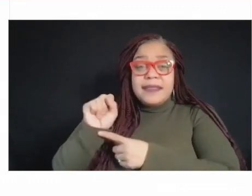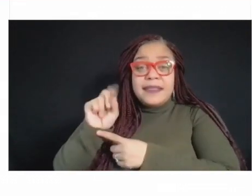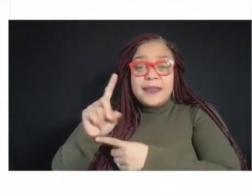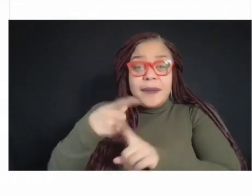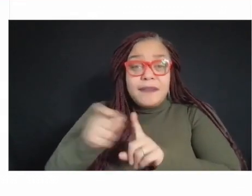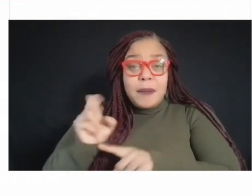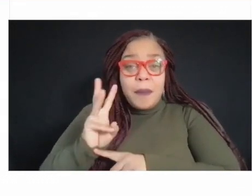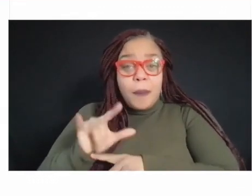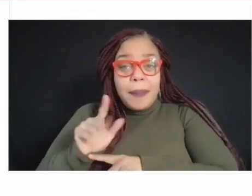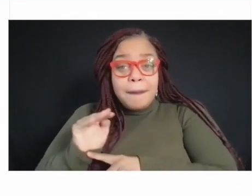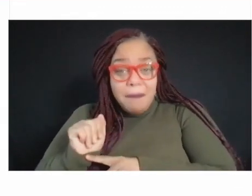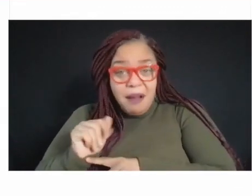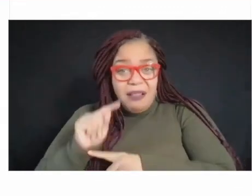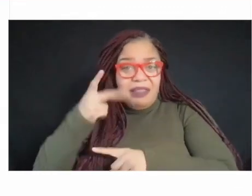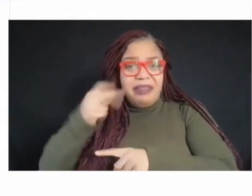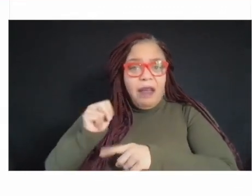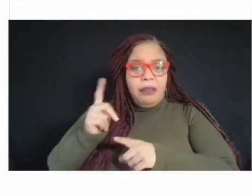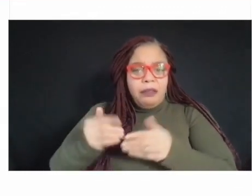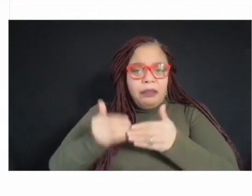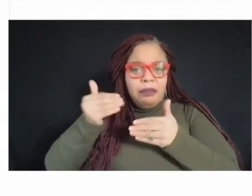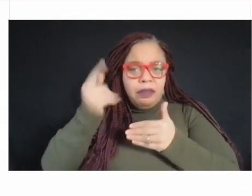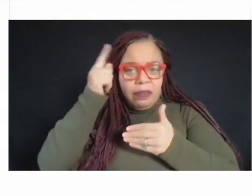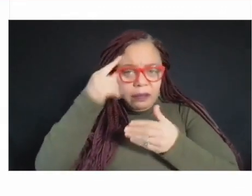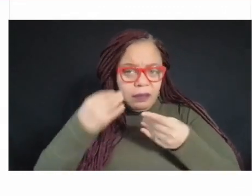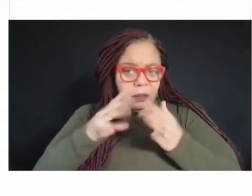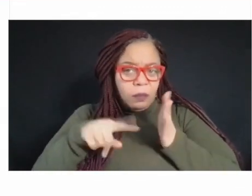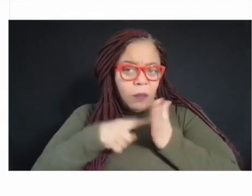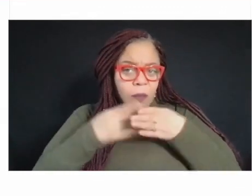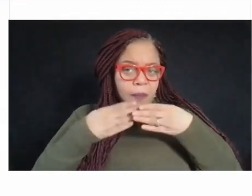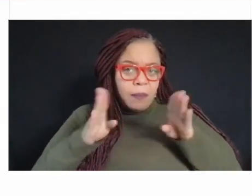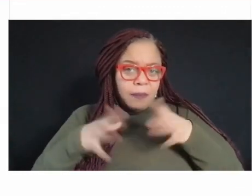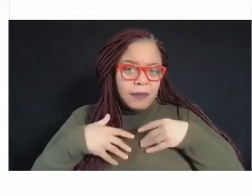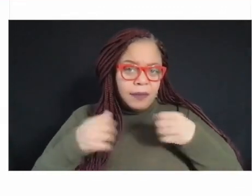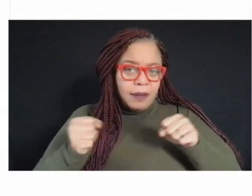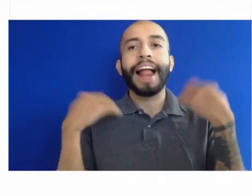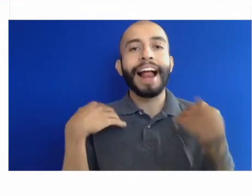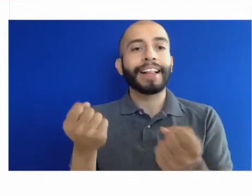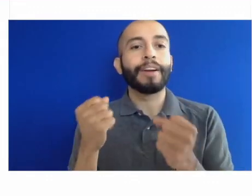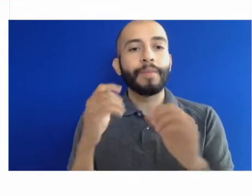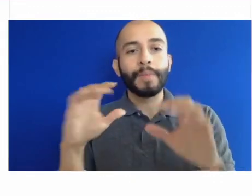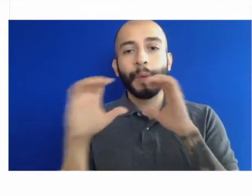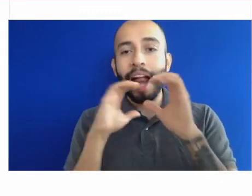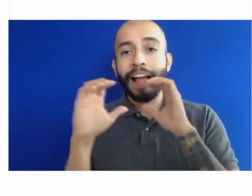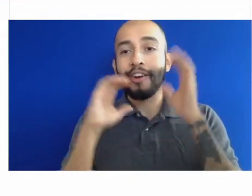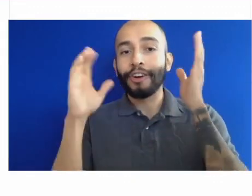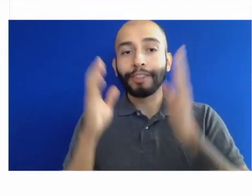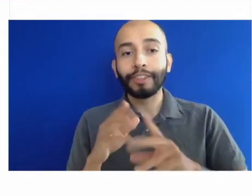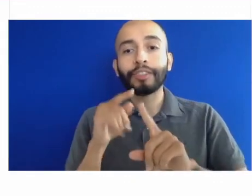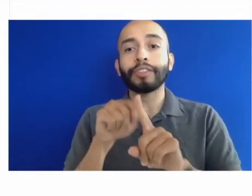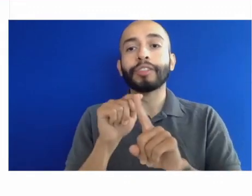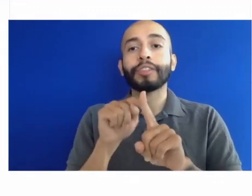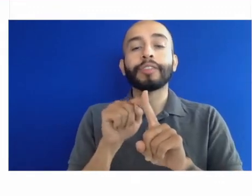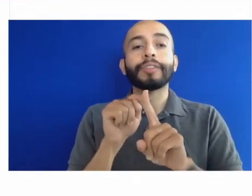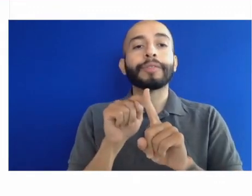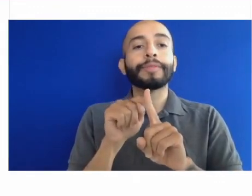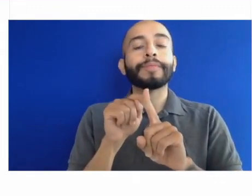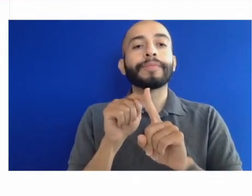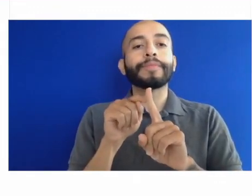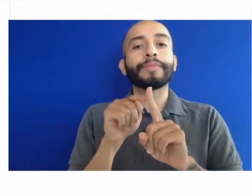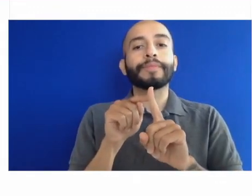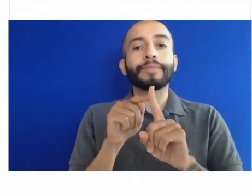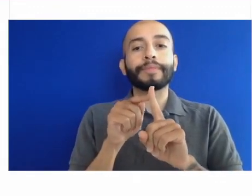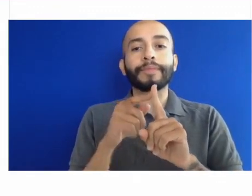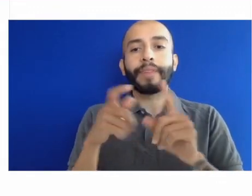and in not necessarily owning the uncertainty and changing science that we have kind of proclaimed and talked about. So I think that